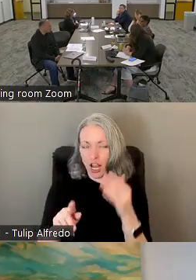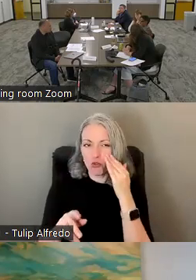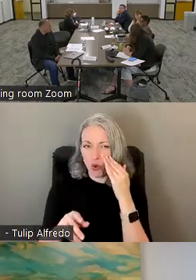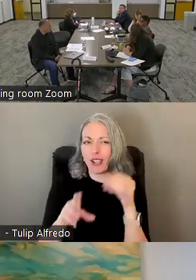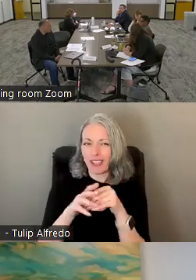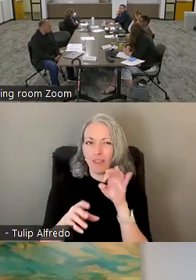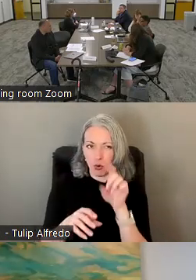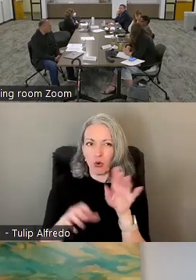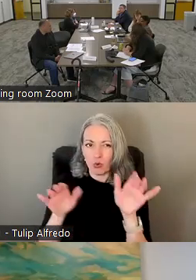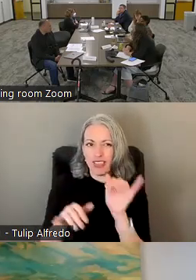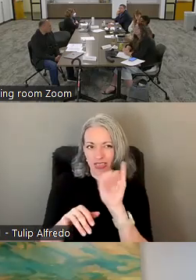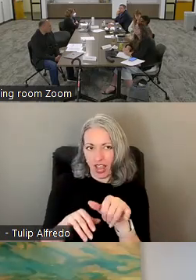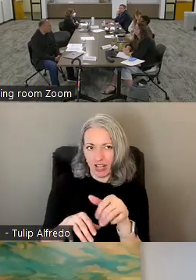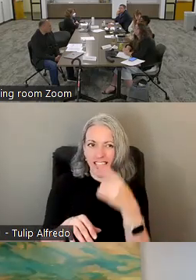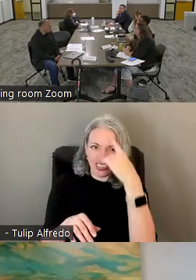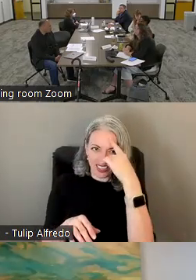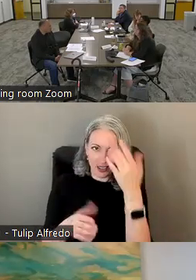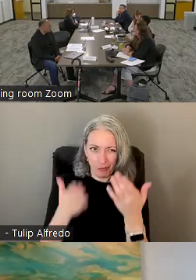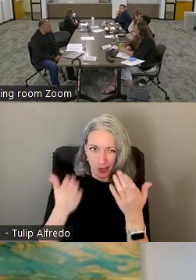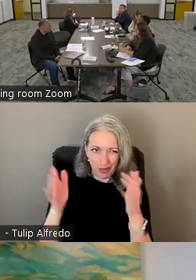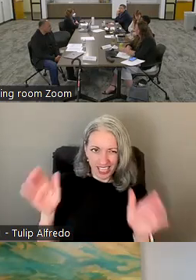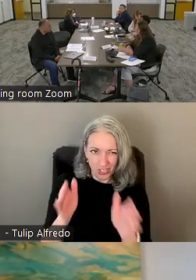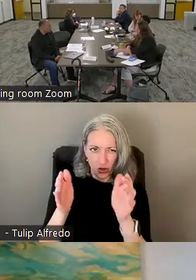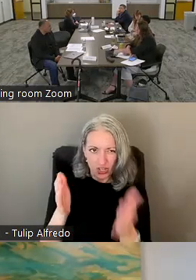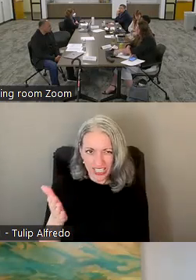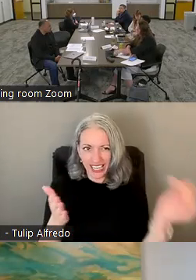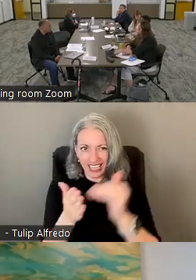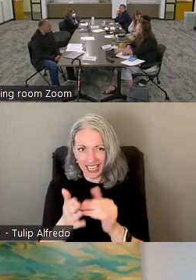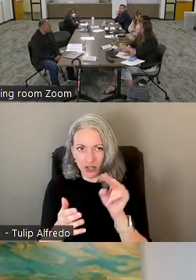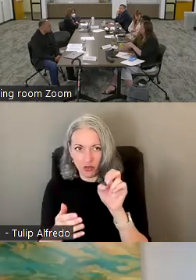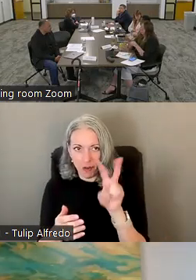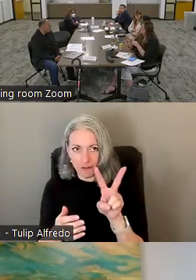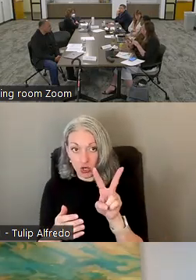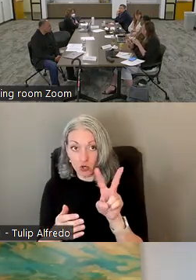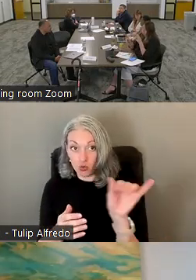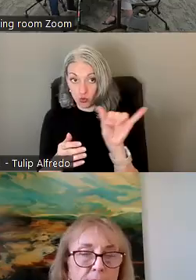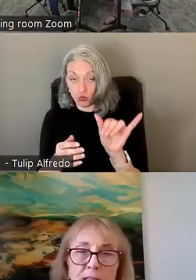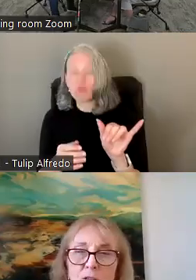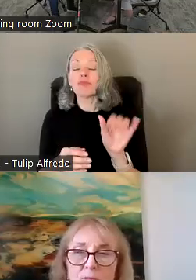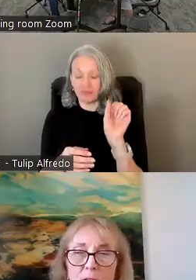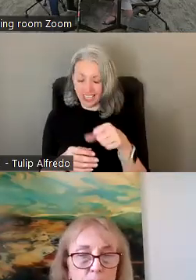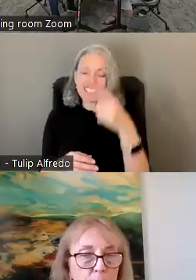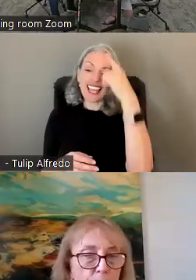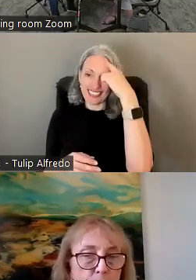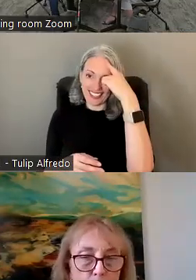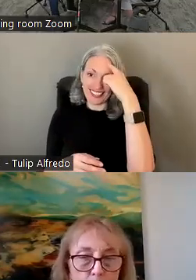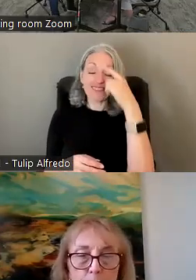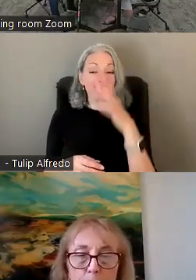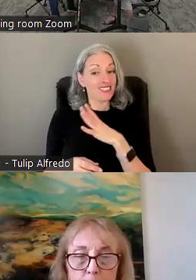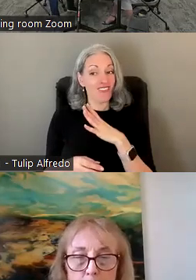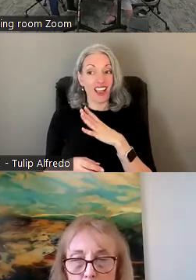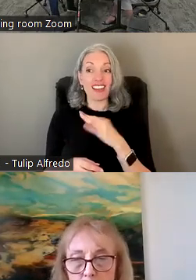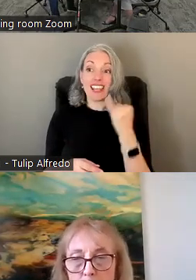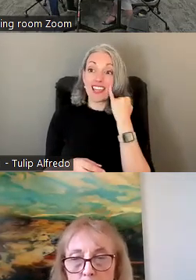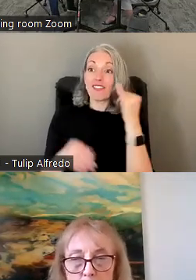February. And I believe that you two had talked about maybe encouraging that for November as well this time. Yeah, I think that's fine too. If people are